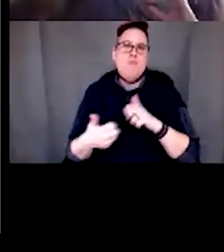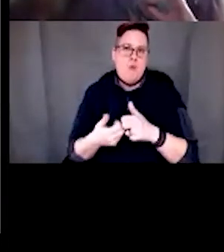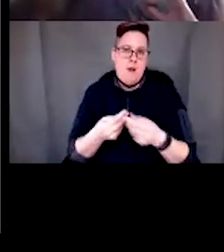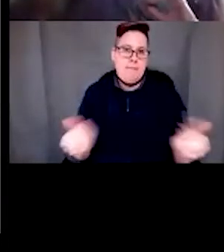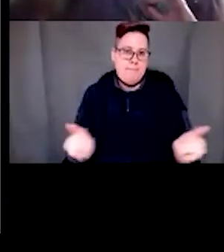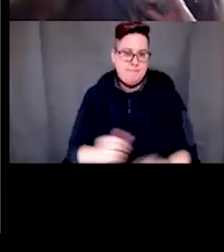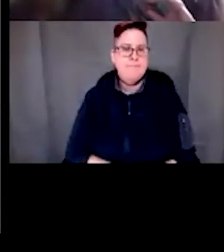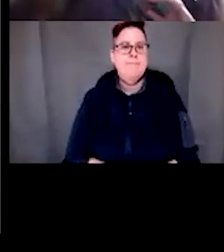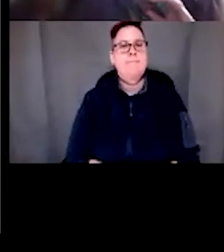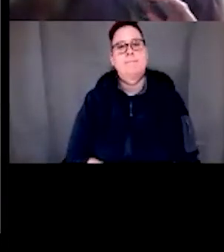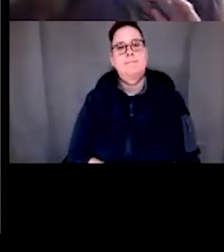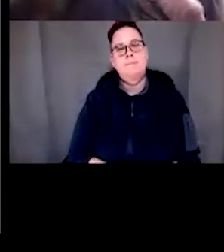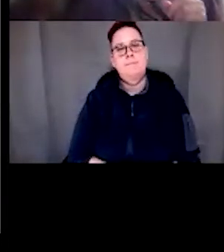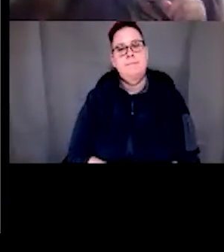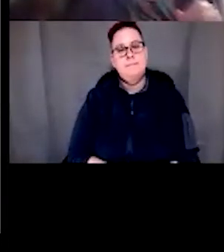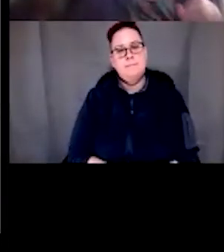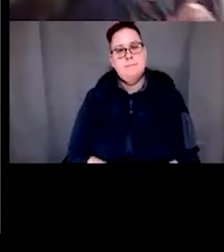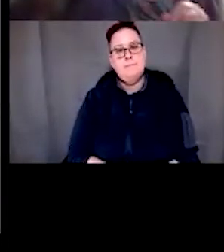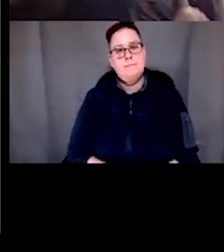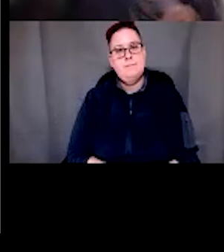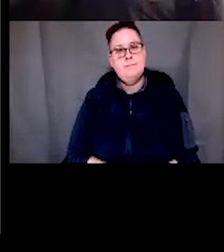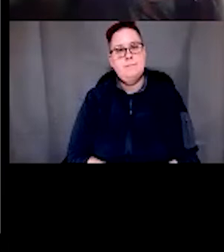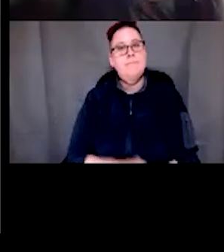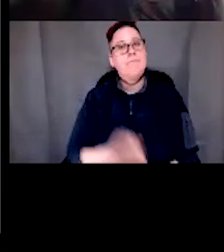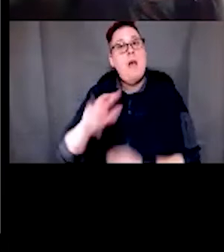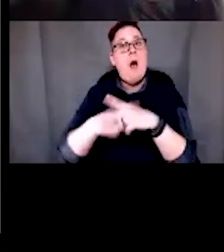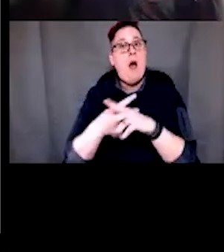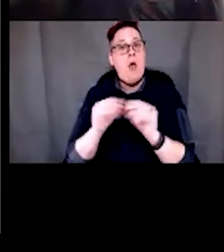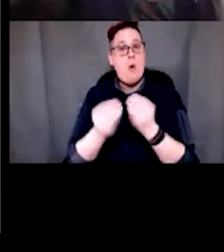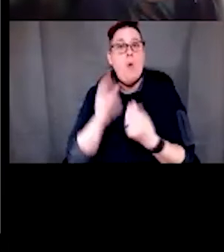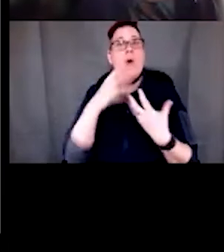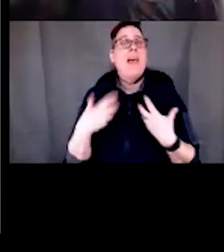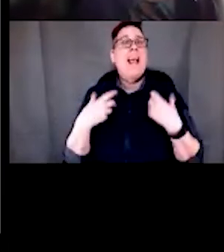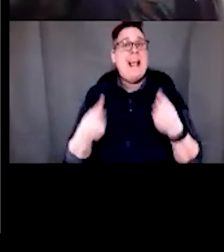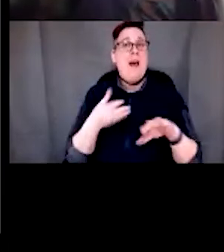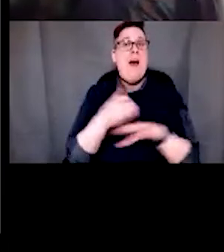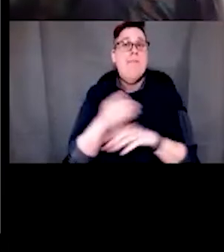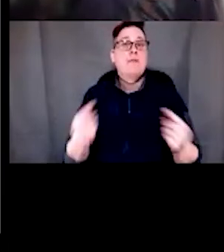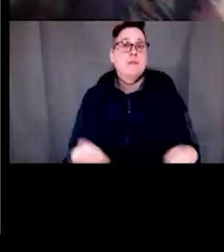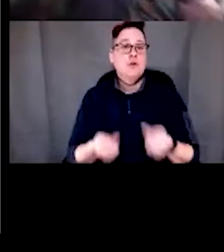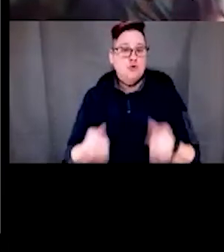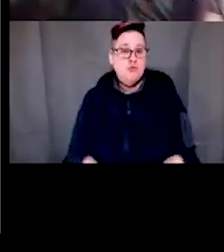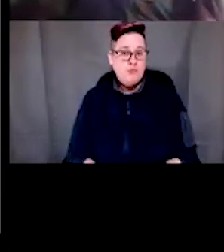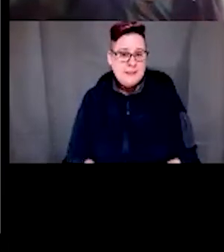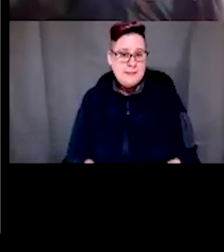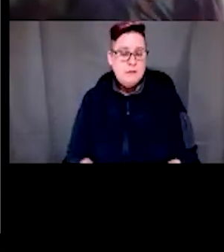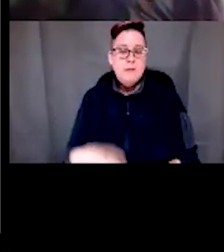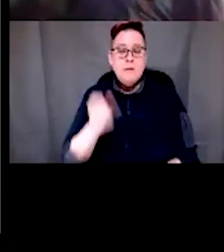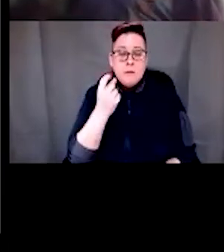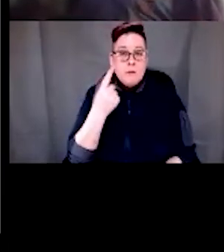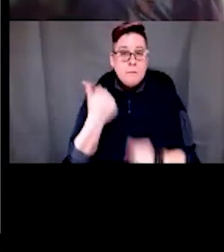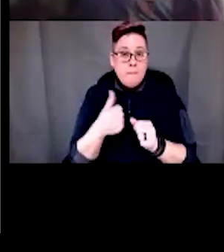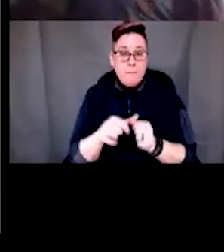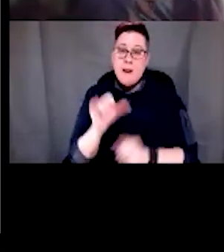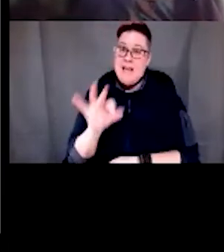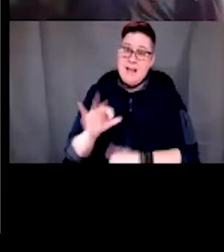that we're using. And a biocratic organization heals after being hurt. But it's important to remember, if